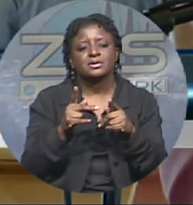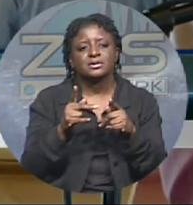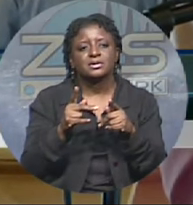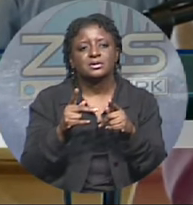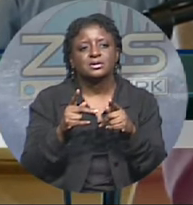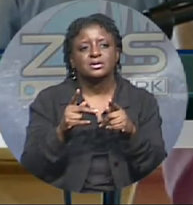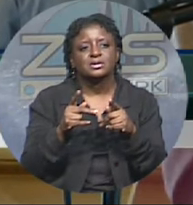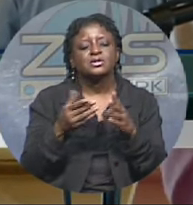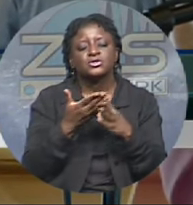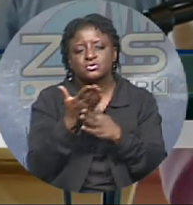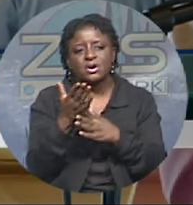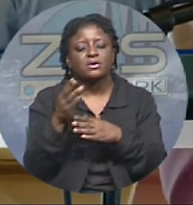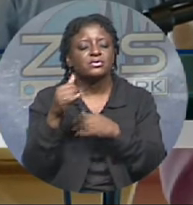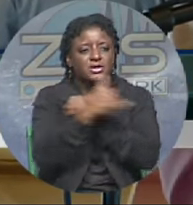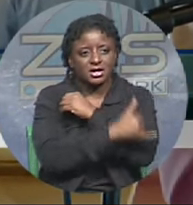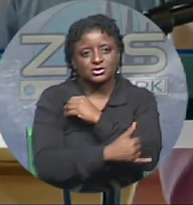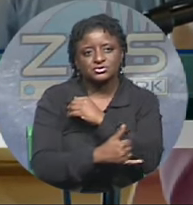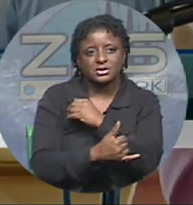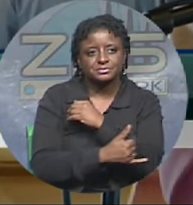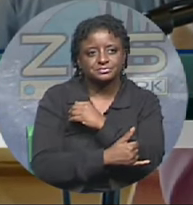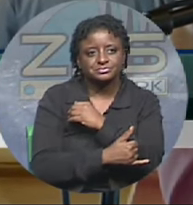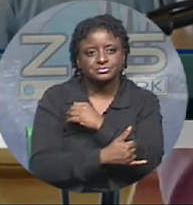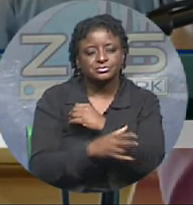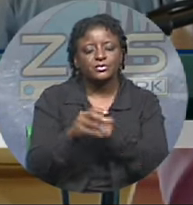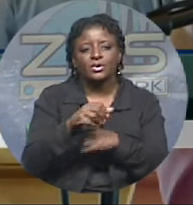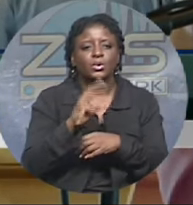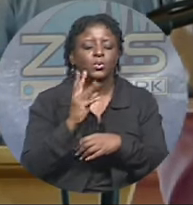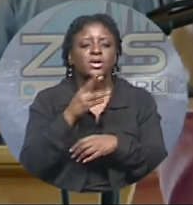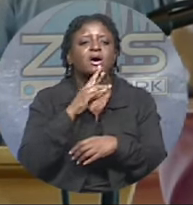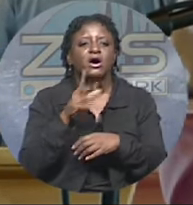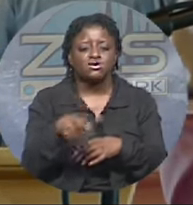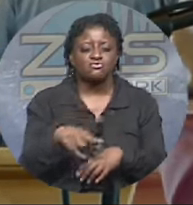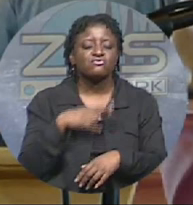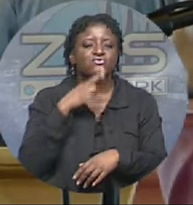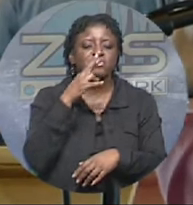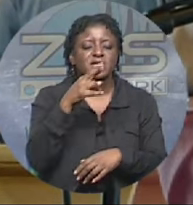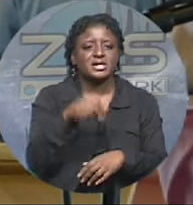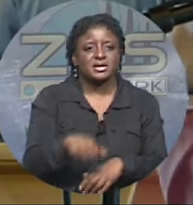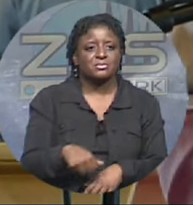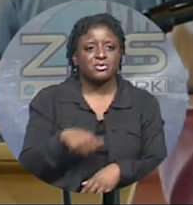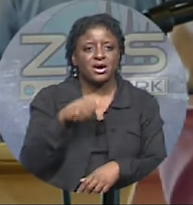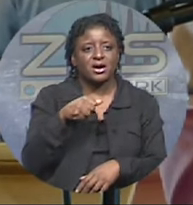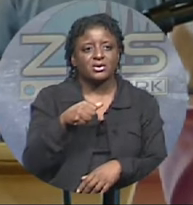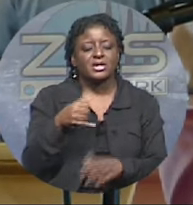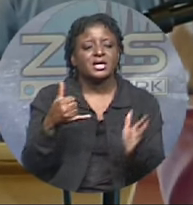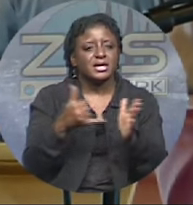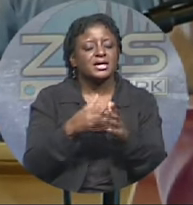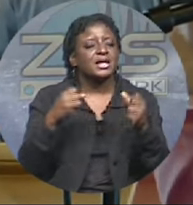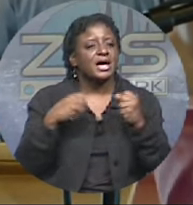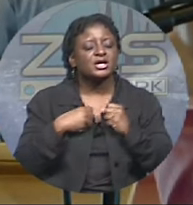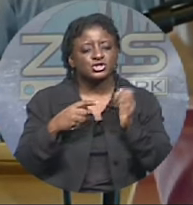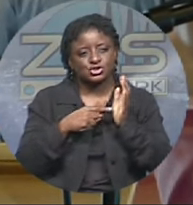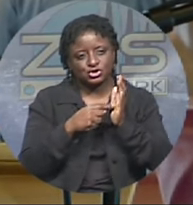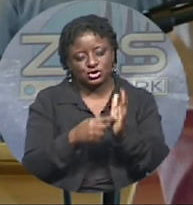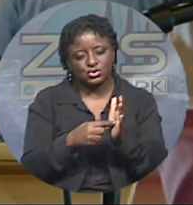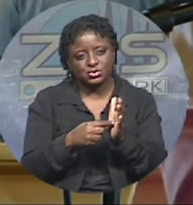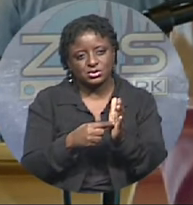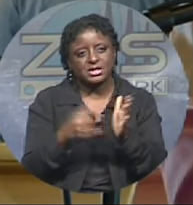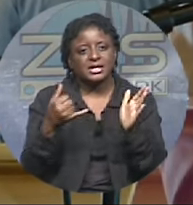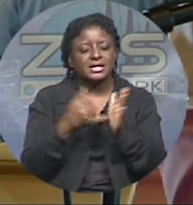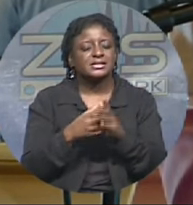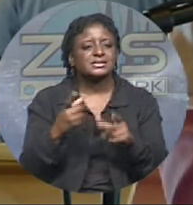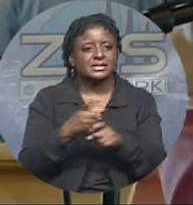Other people are watching you. They're really proud of you. And it has shown its success in the most tangible